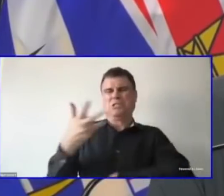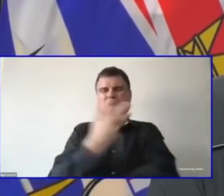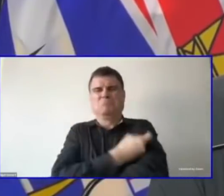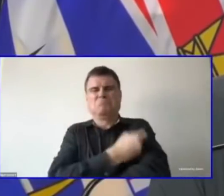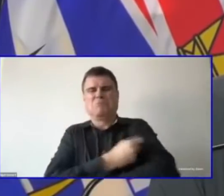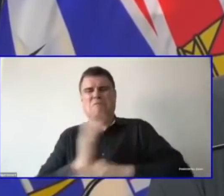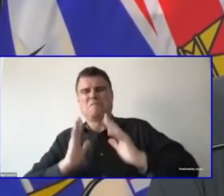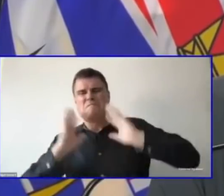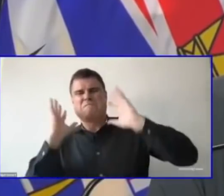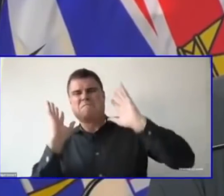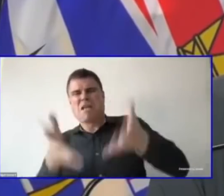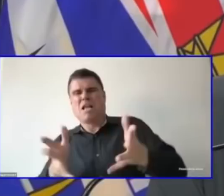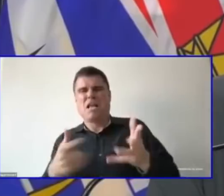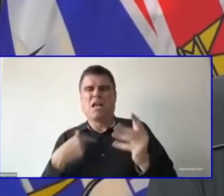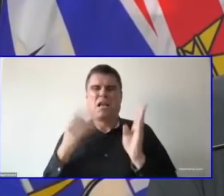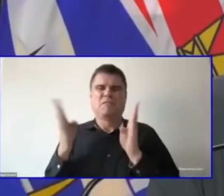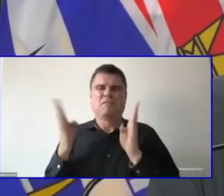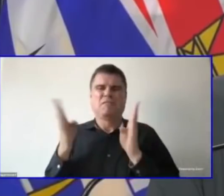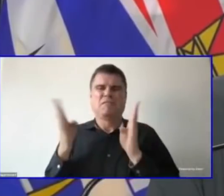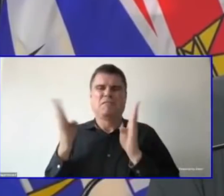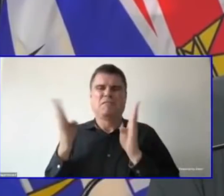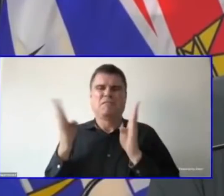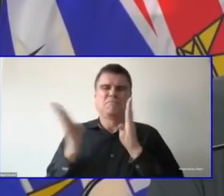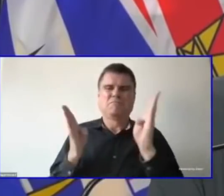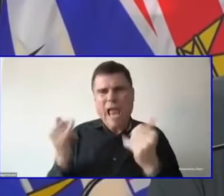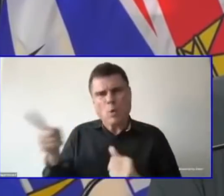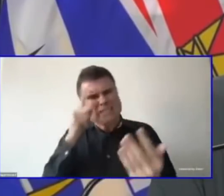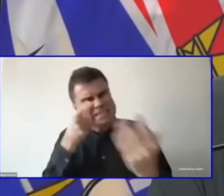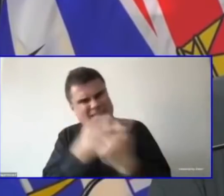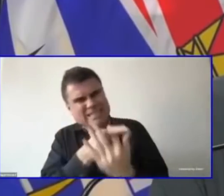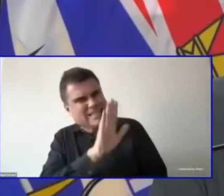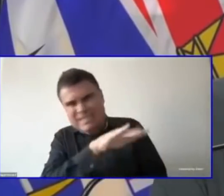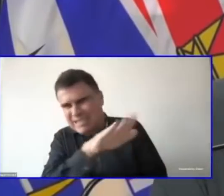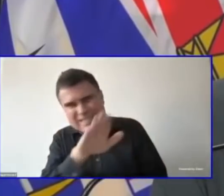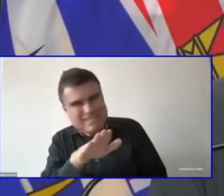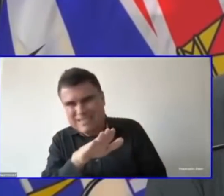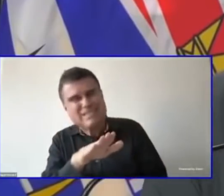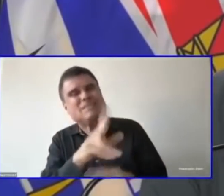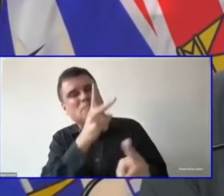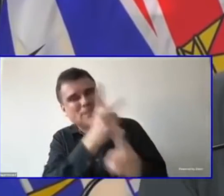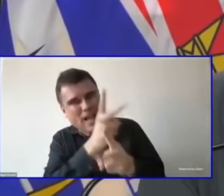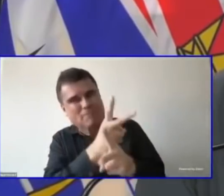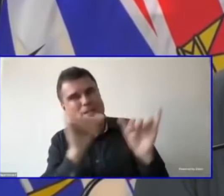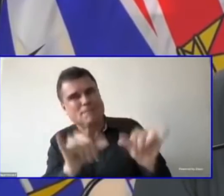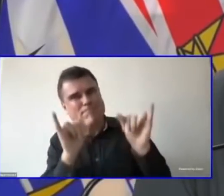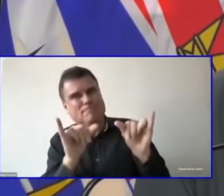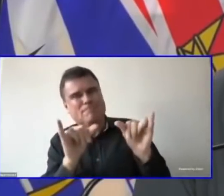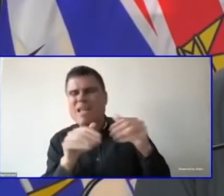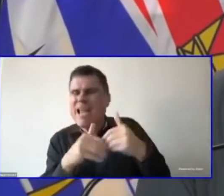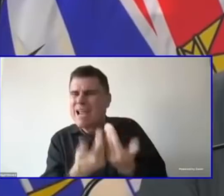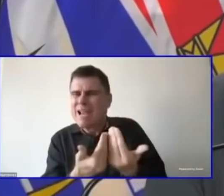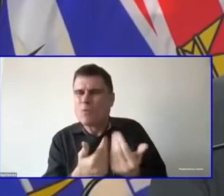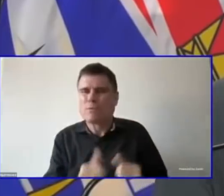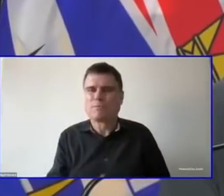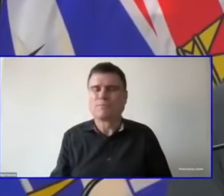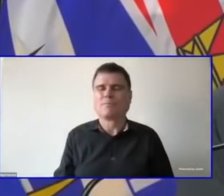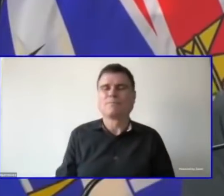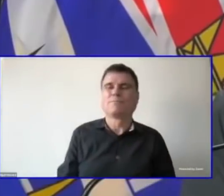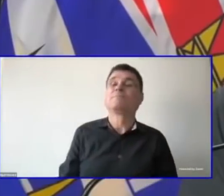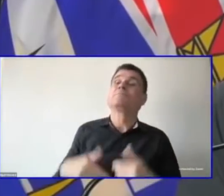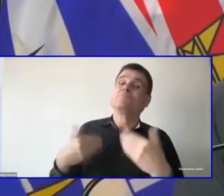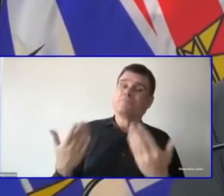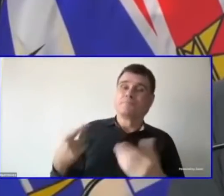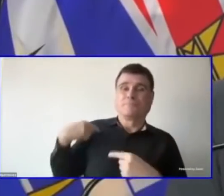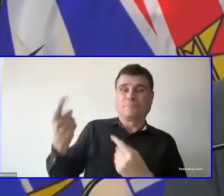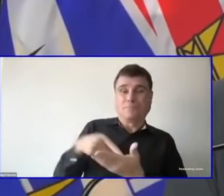and obviously they're not. What can be done to get through to them? You know, I just think, and we've been trying to say this as we've learned more in